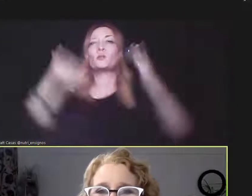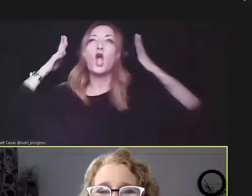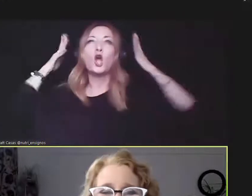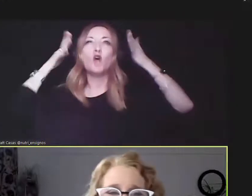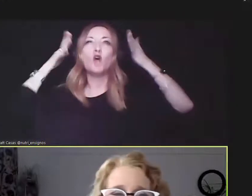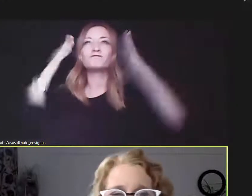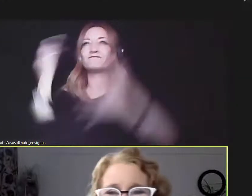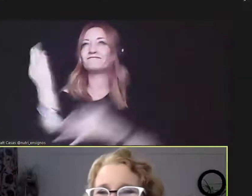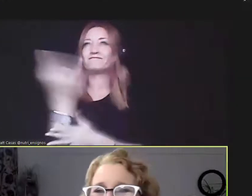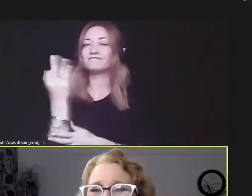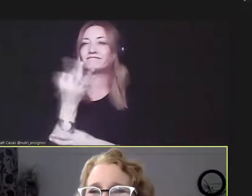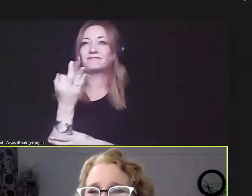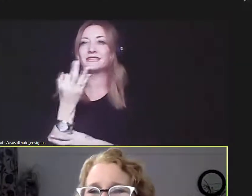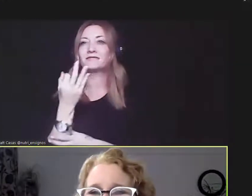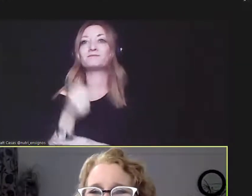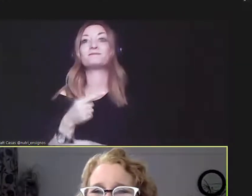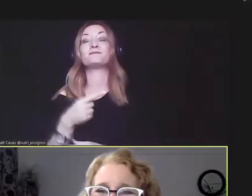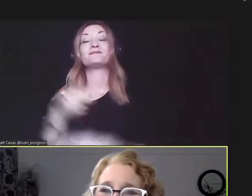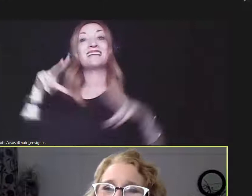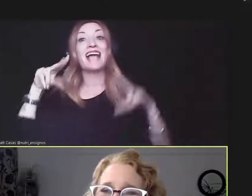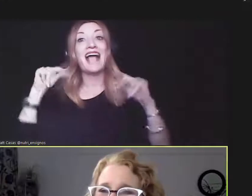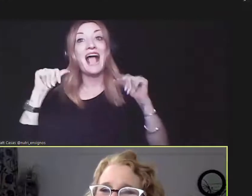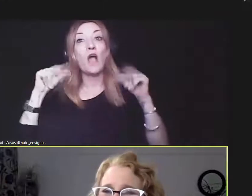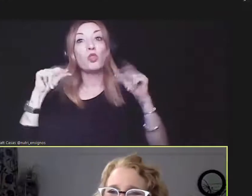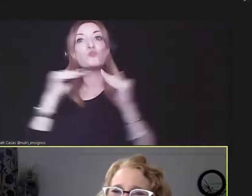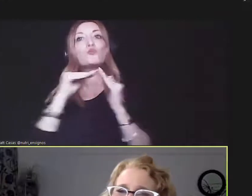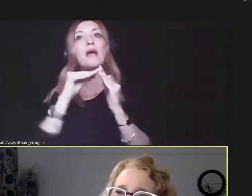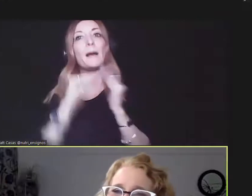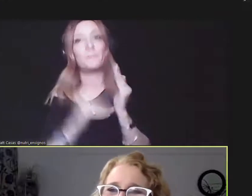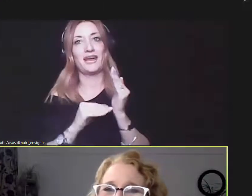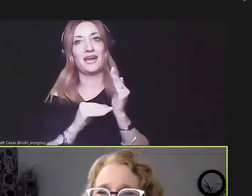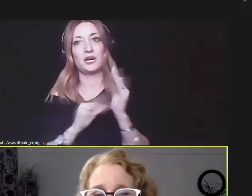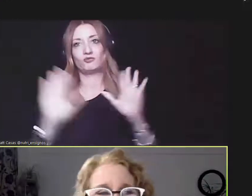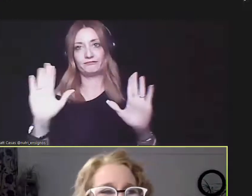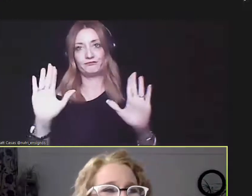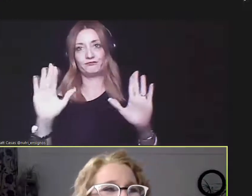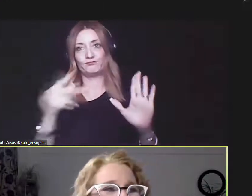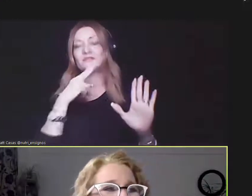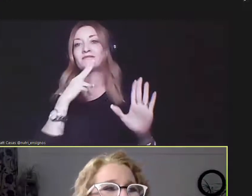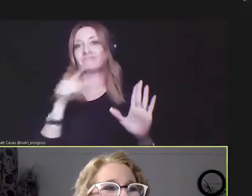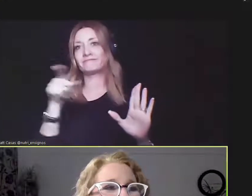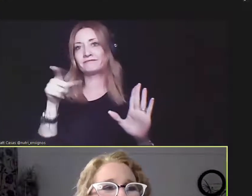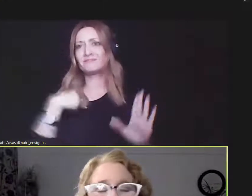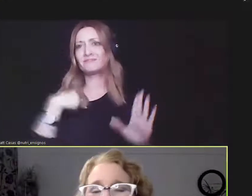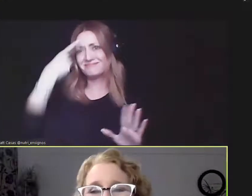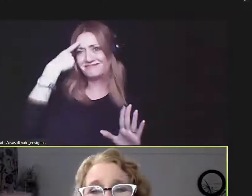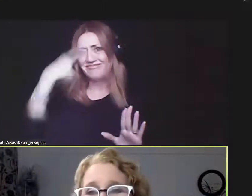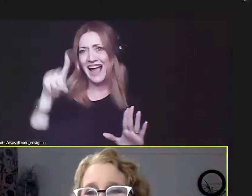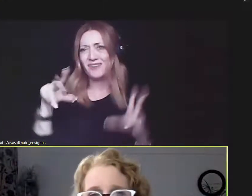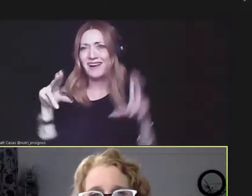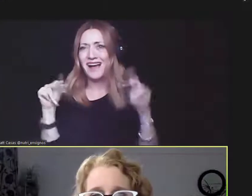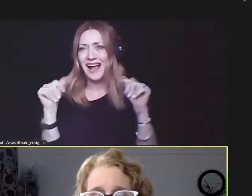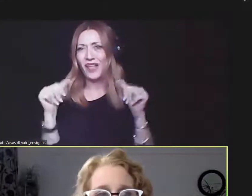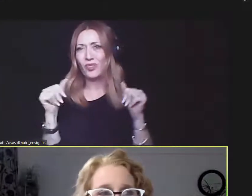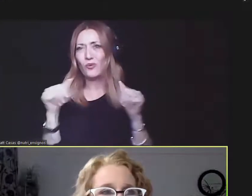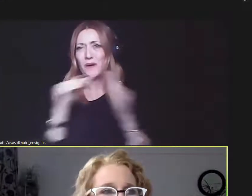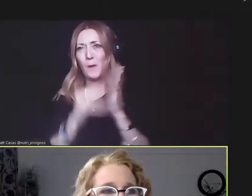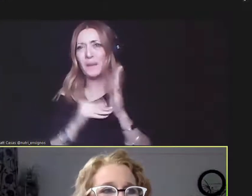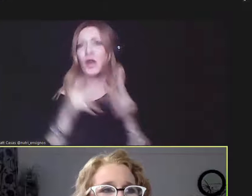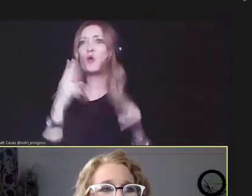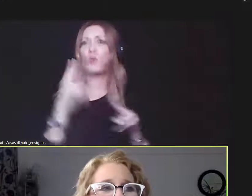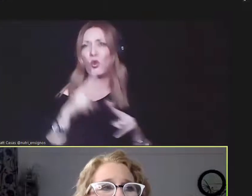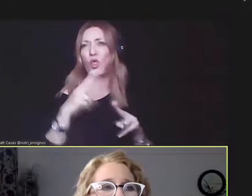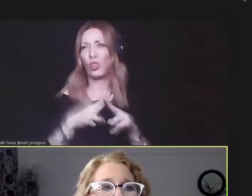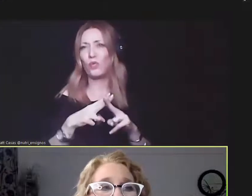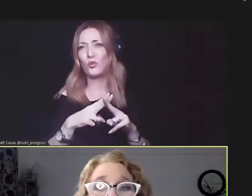yeah? Sugar tastes so good. That's the problem. And sugar is everywhere,